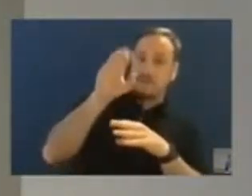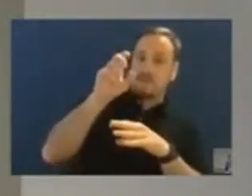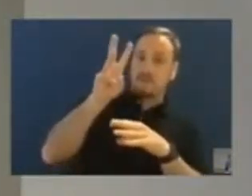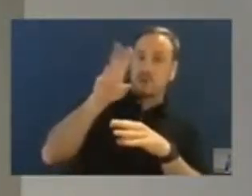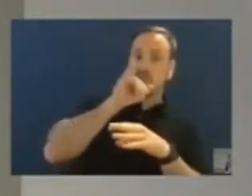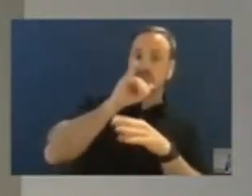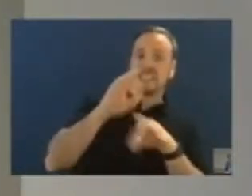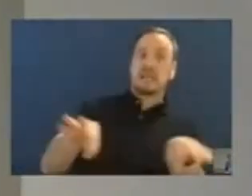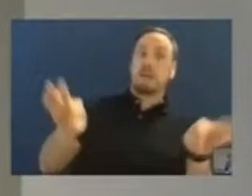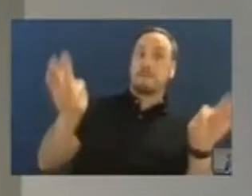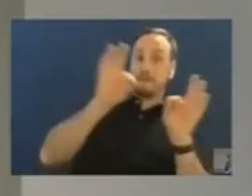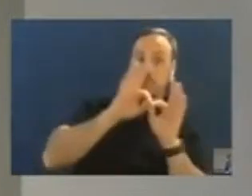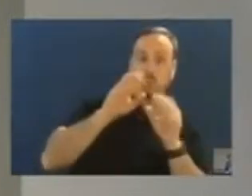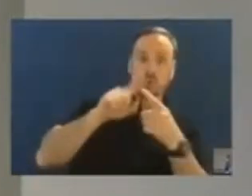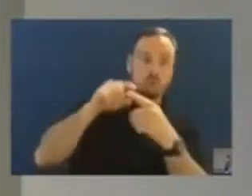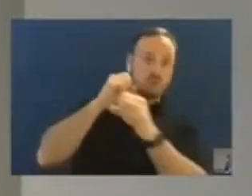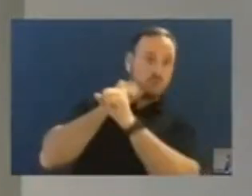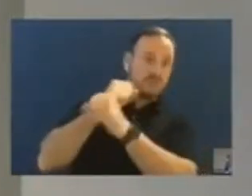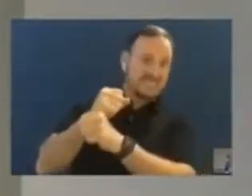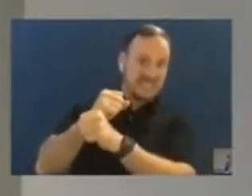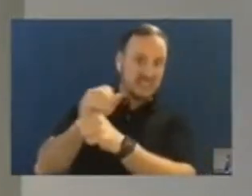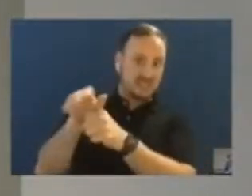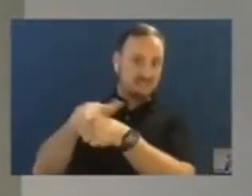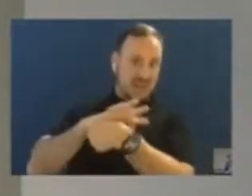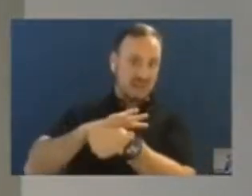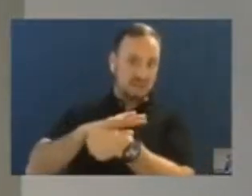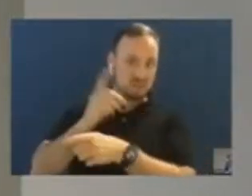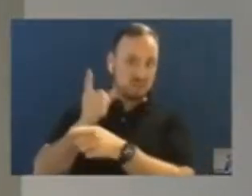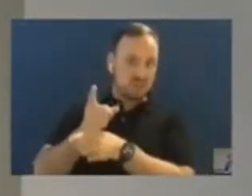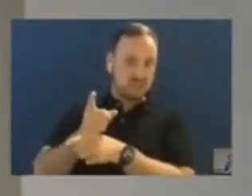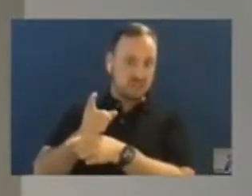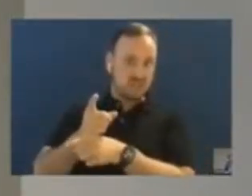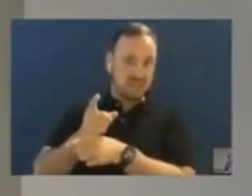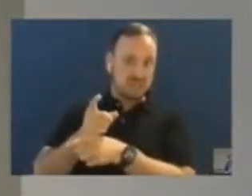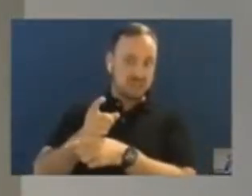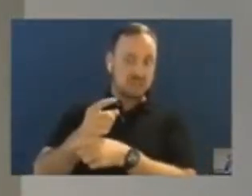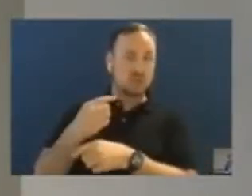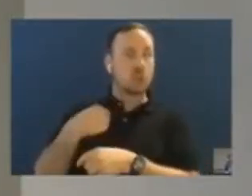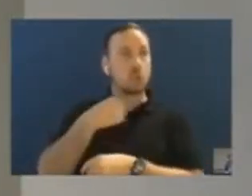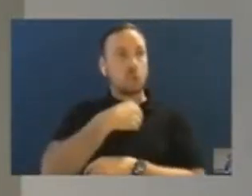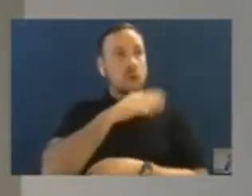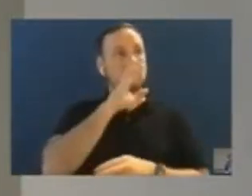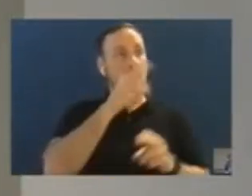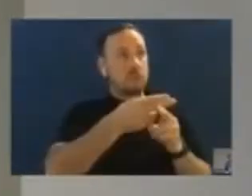virus. And I think it's important to note that, when we're talking about air optimization